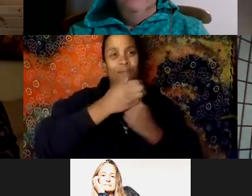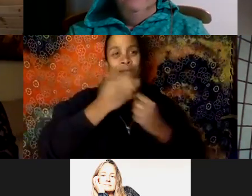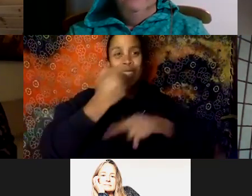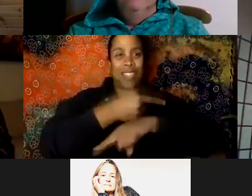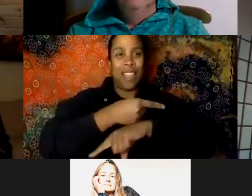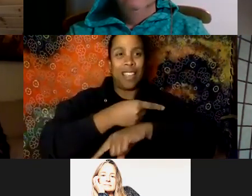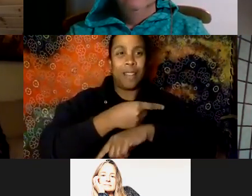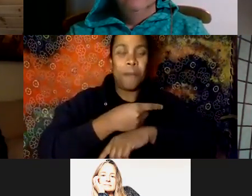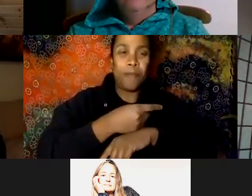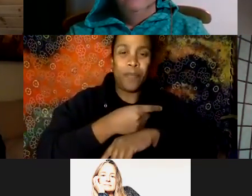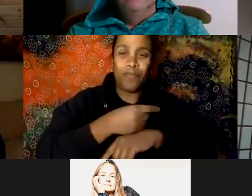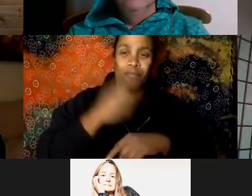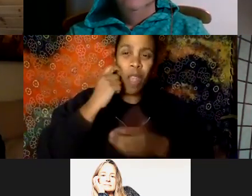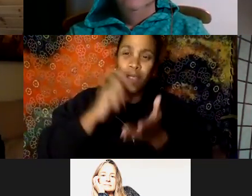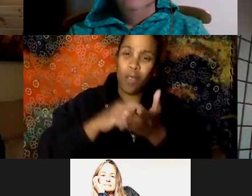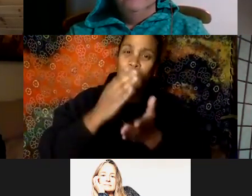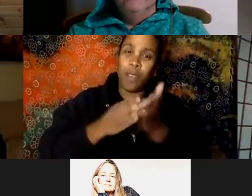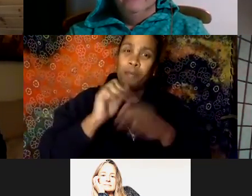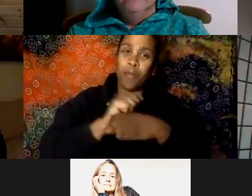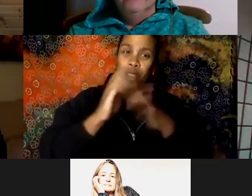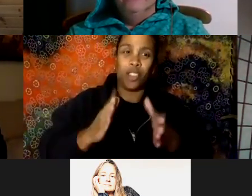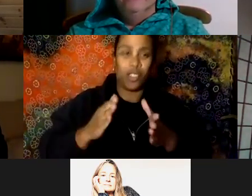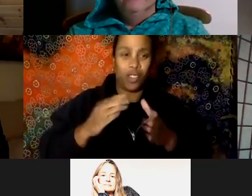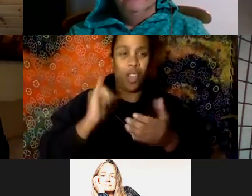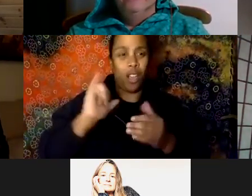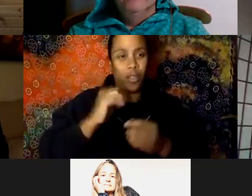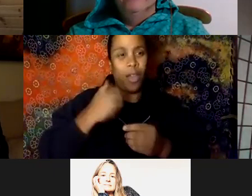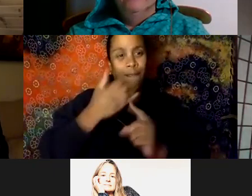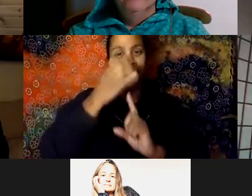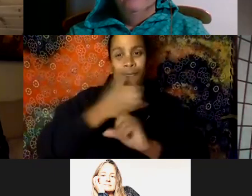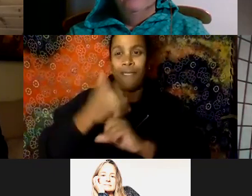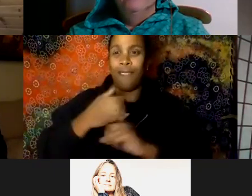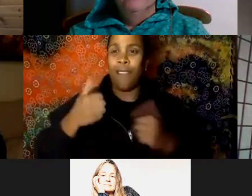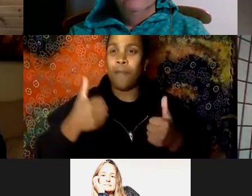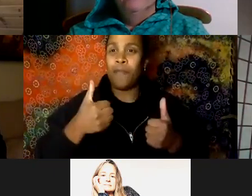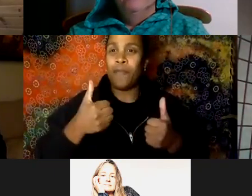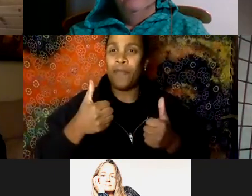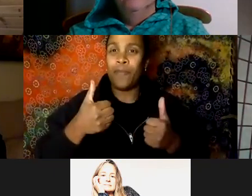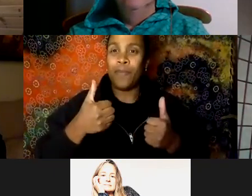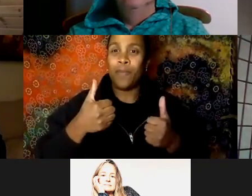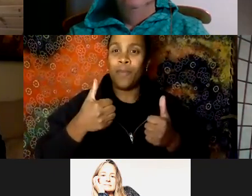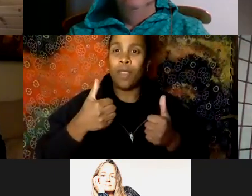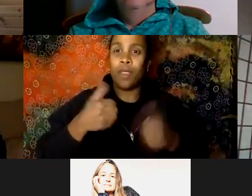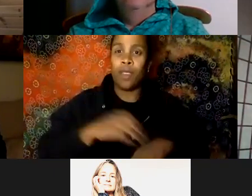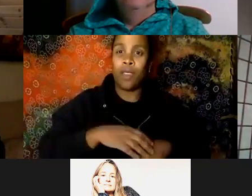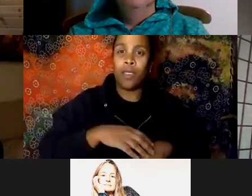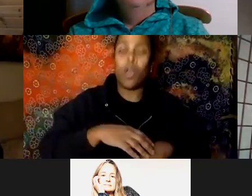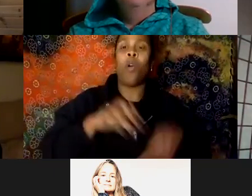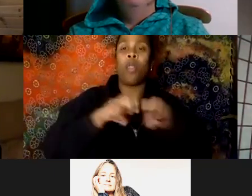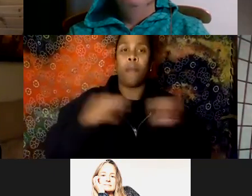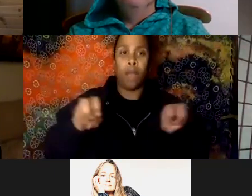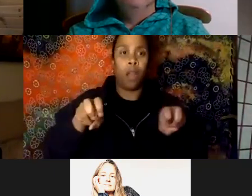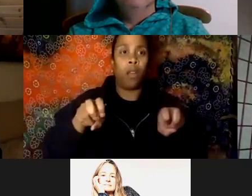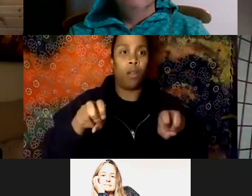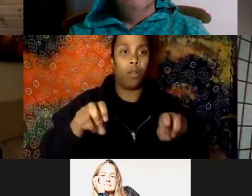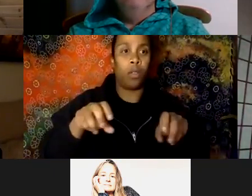too. All right. Well, let's see. So I guess the panels, maybe I say a little bit, the panels got started